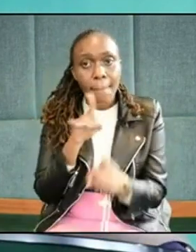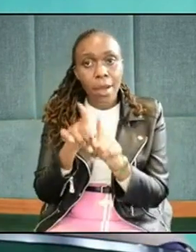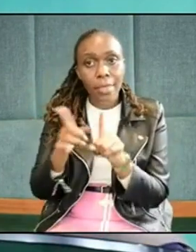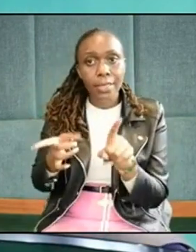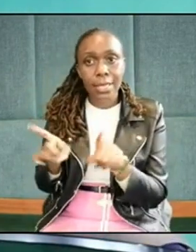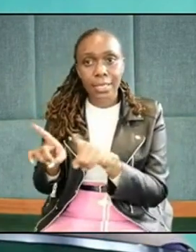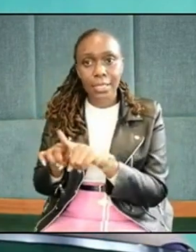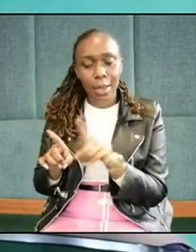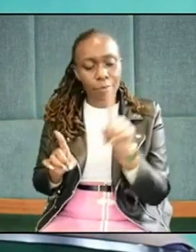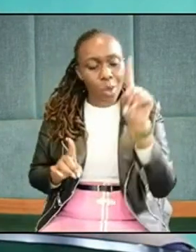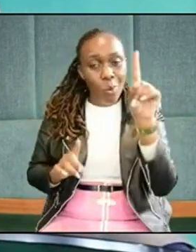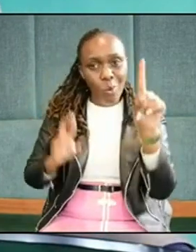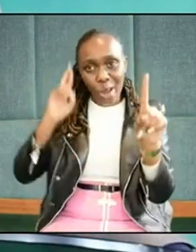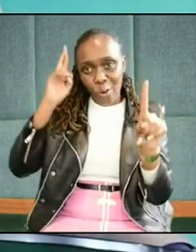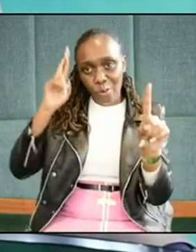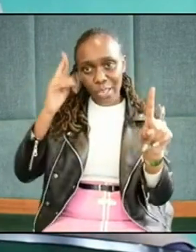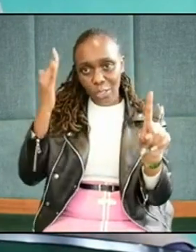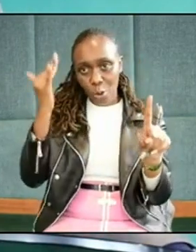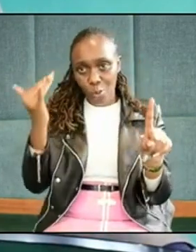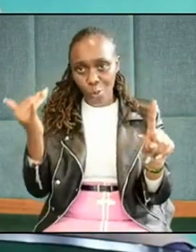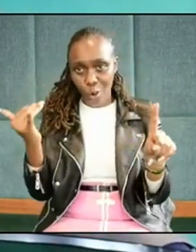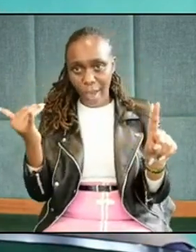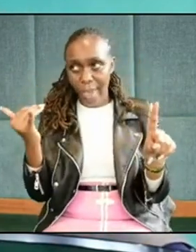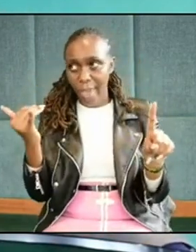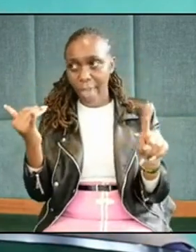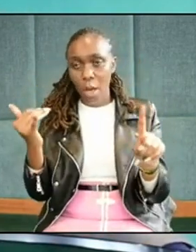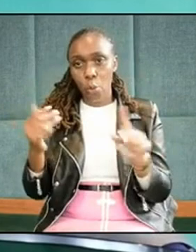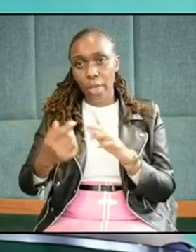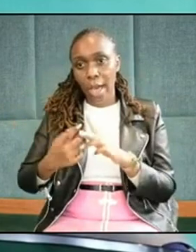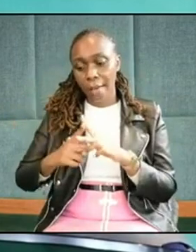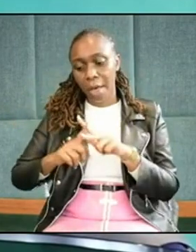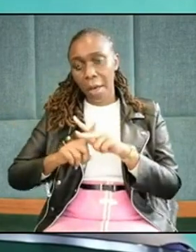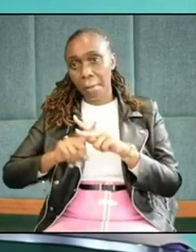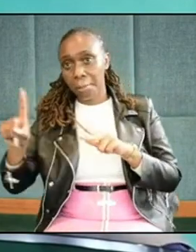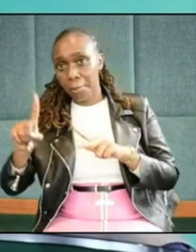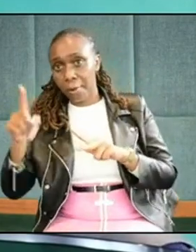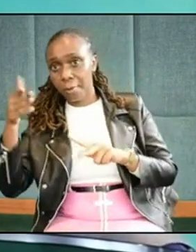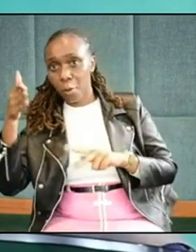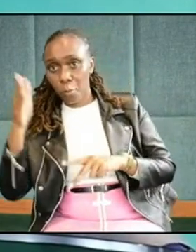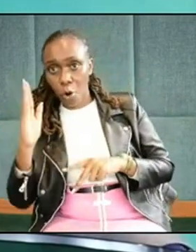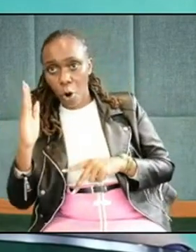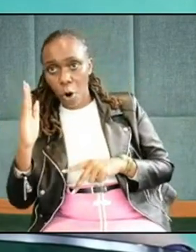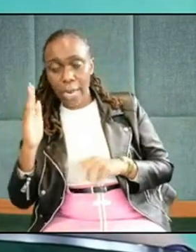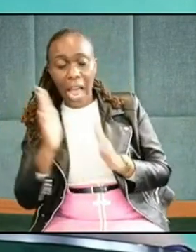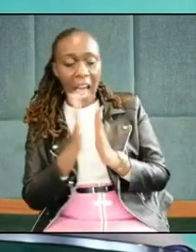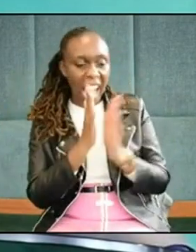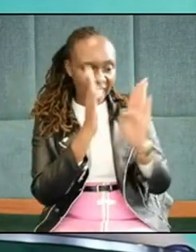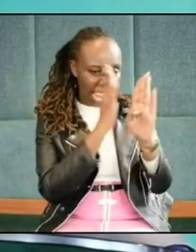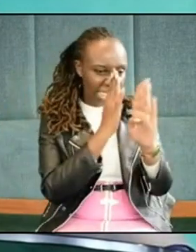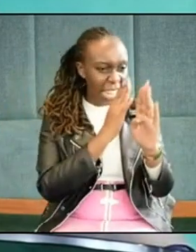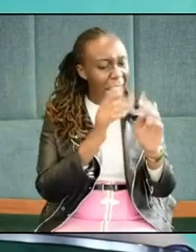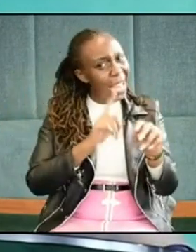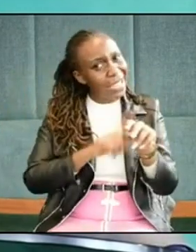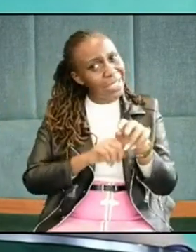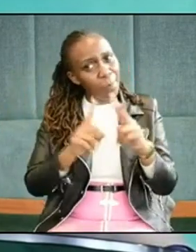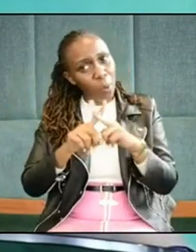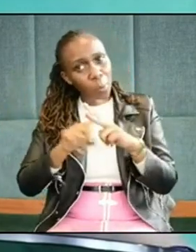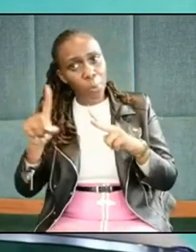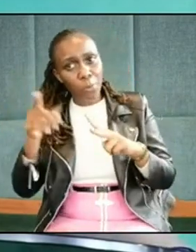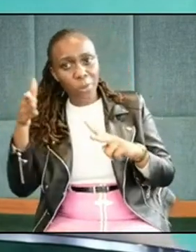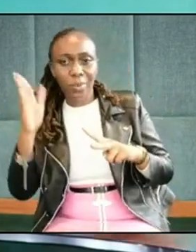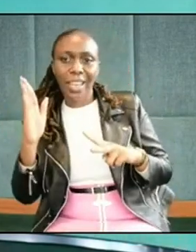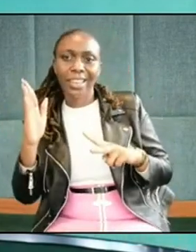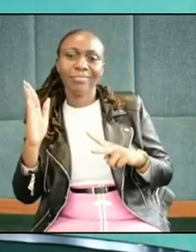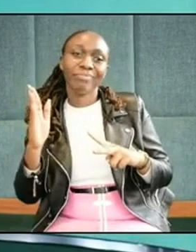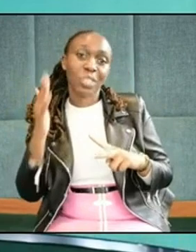sisters, one of the reasons we have run away from God, we are hiding. And the further we go away from God,